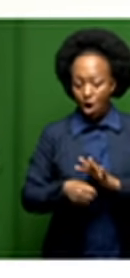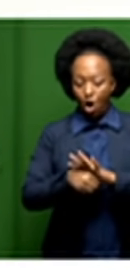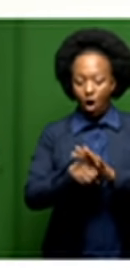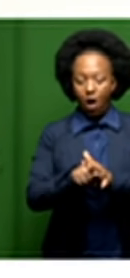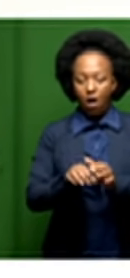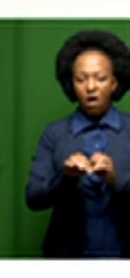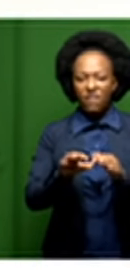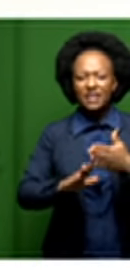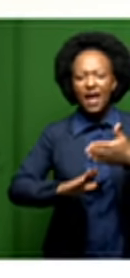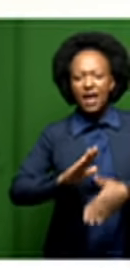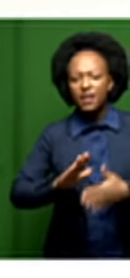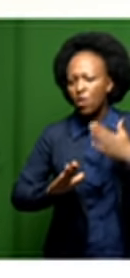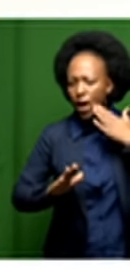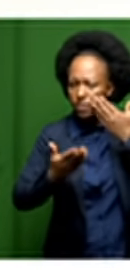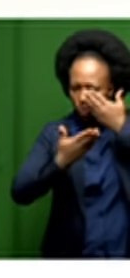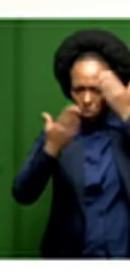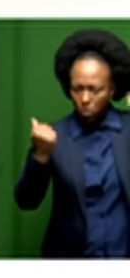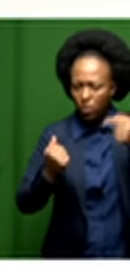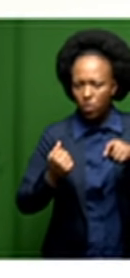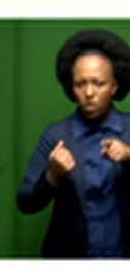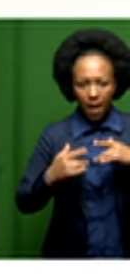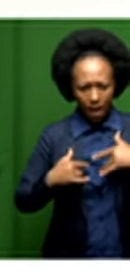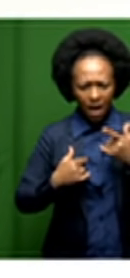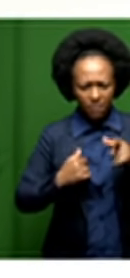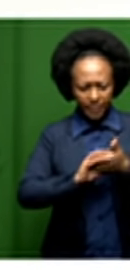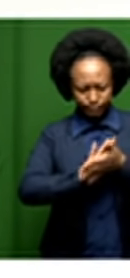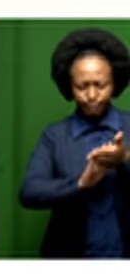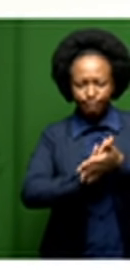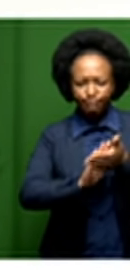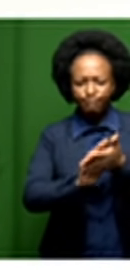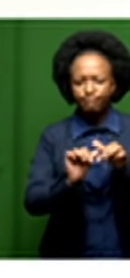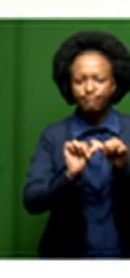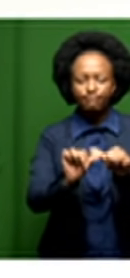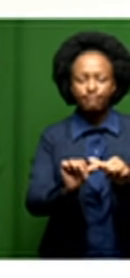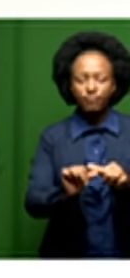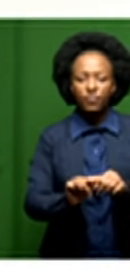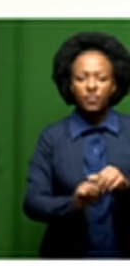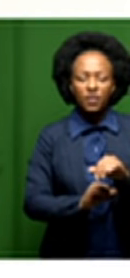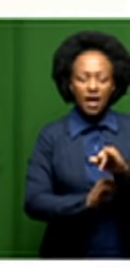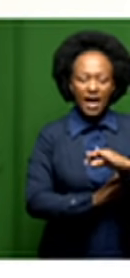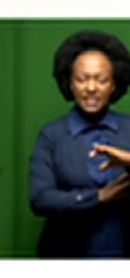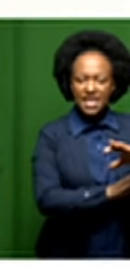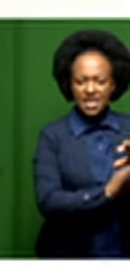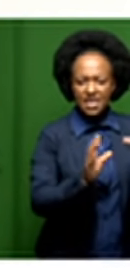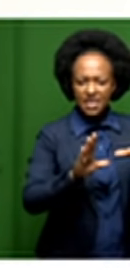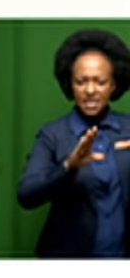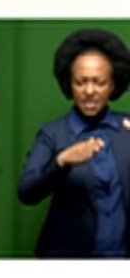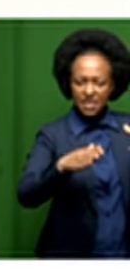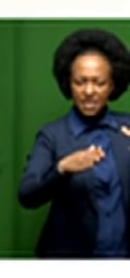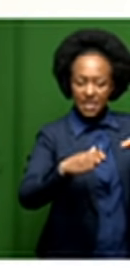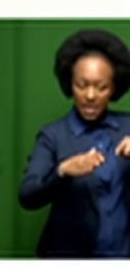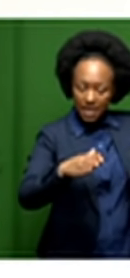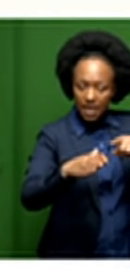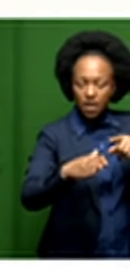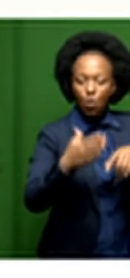pandemic, and also at the same time, life has to go on. The IEC has got a constitutional